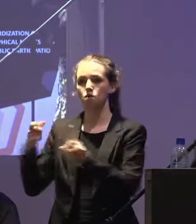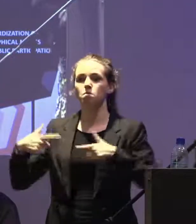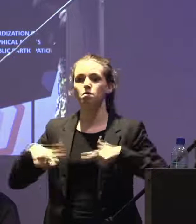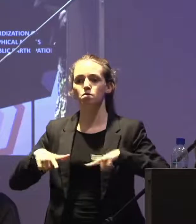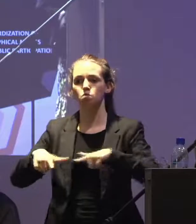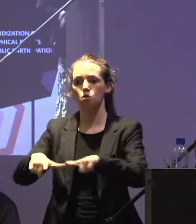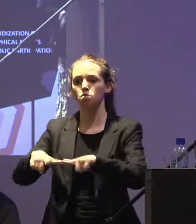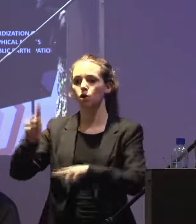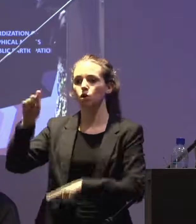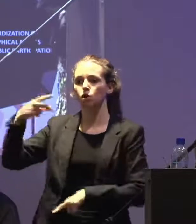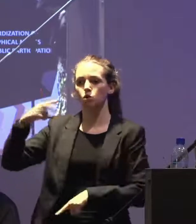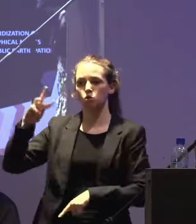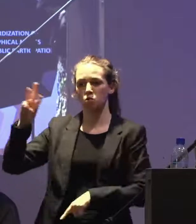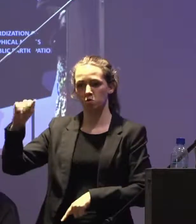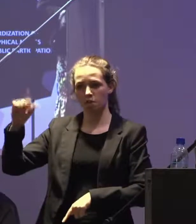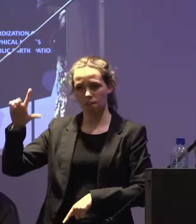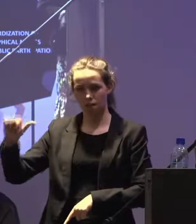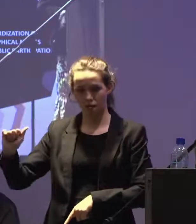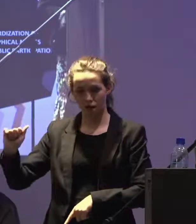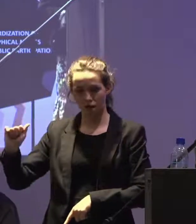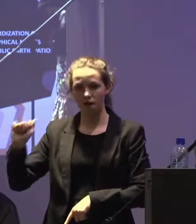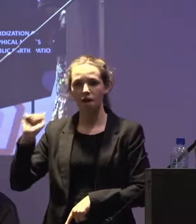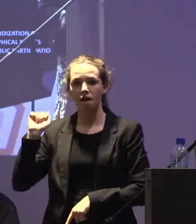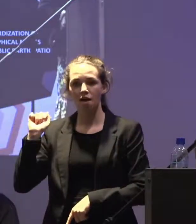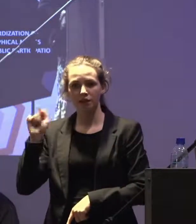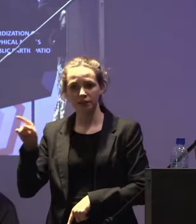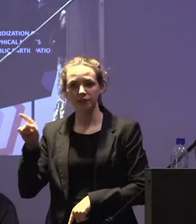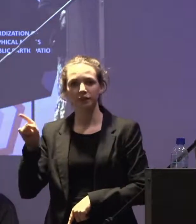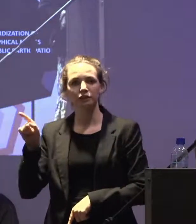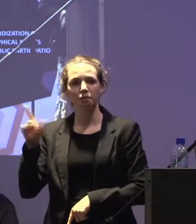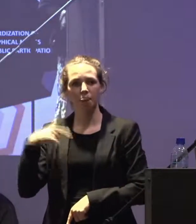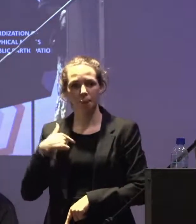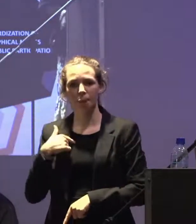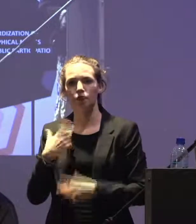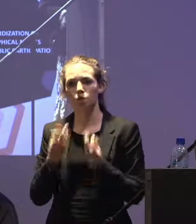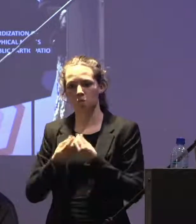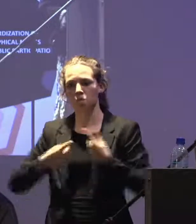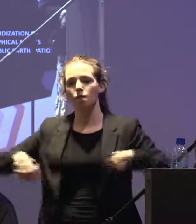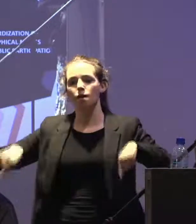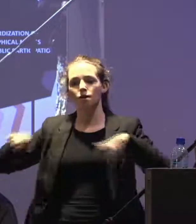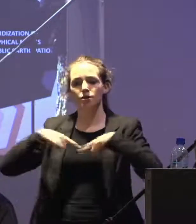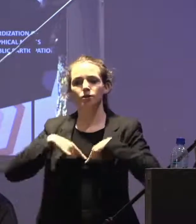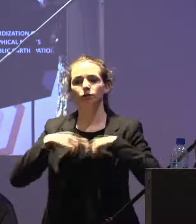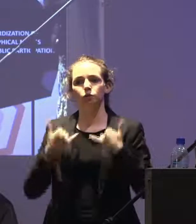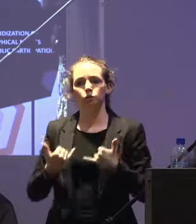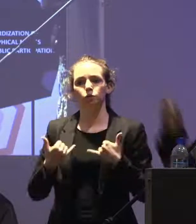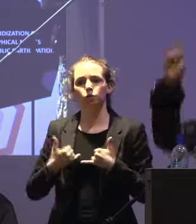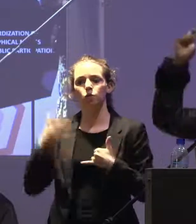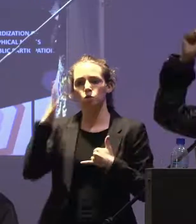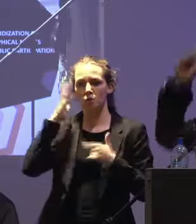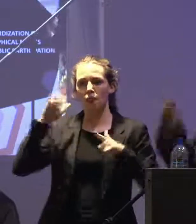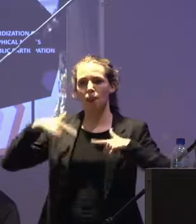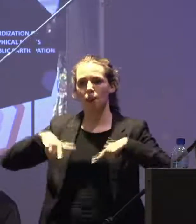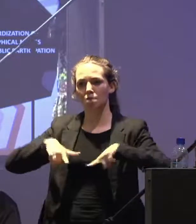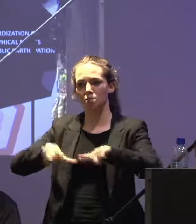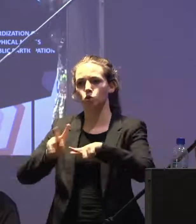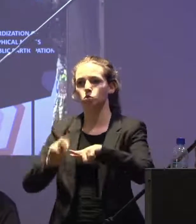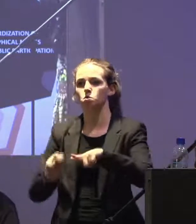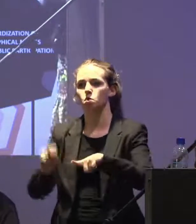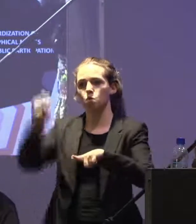Councillor Twala. He is also with us, joined us. You know, Limpopo is right up